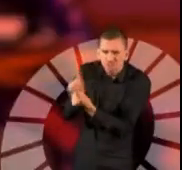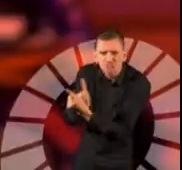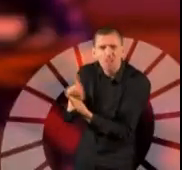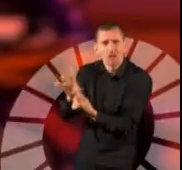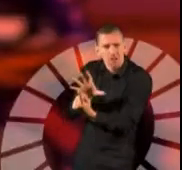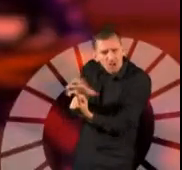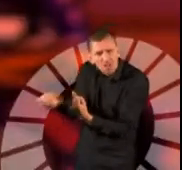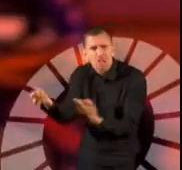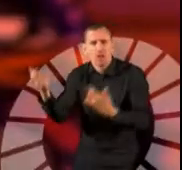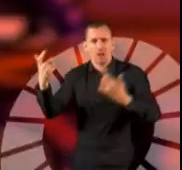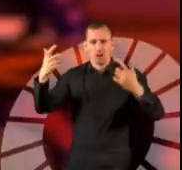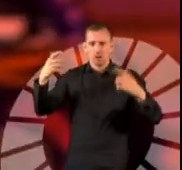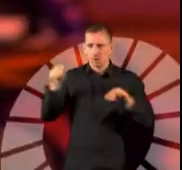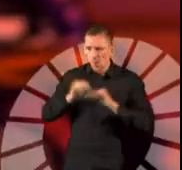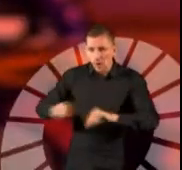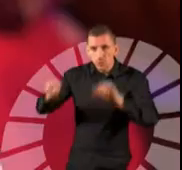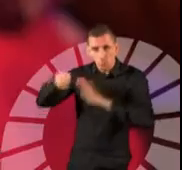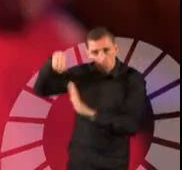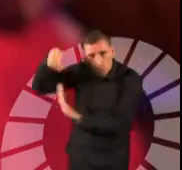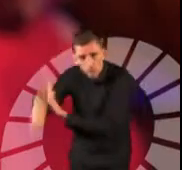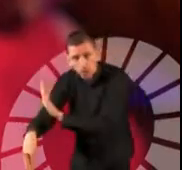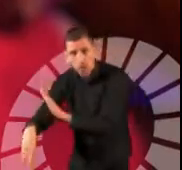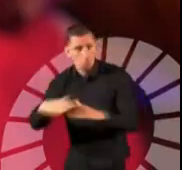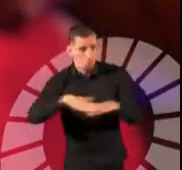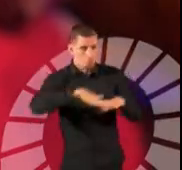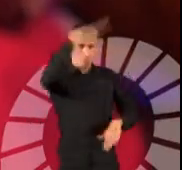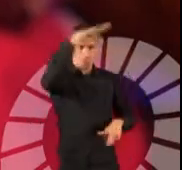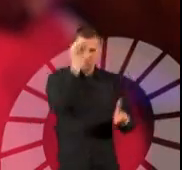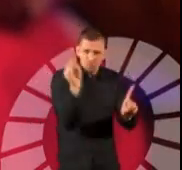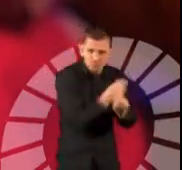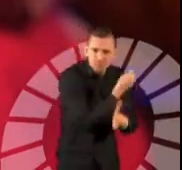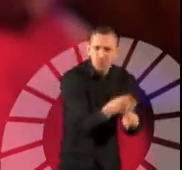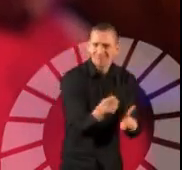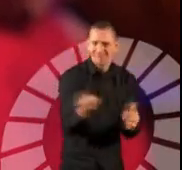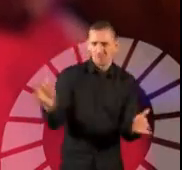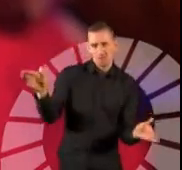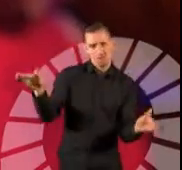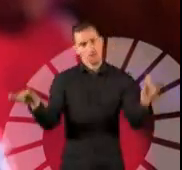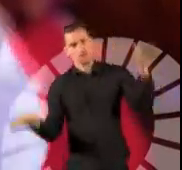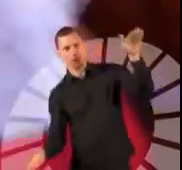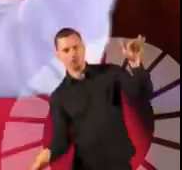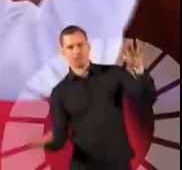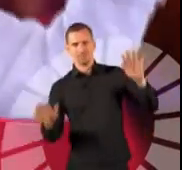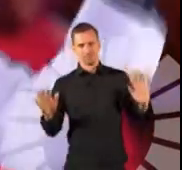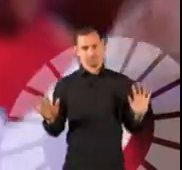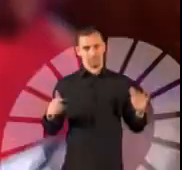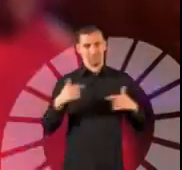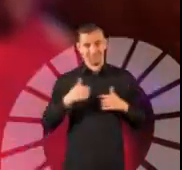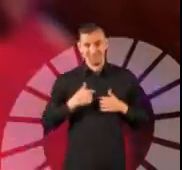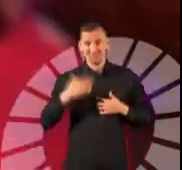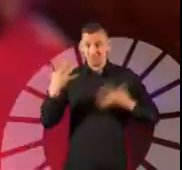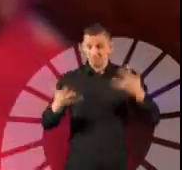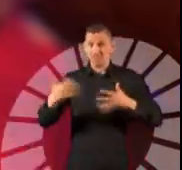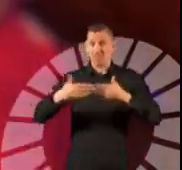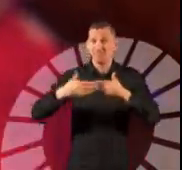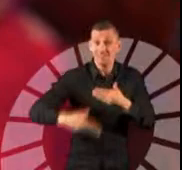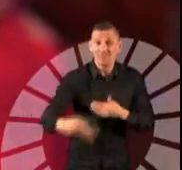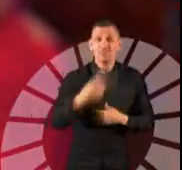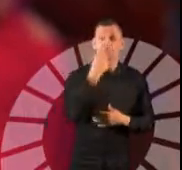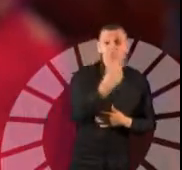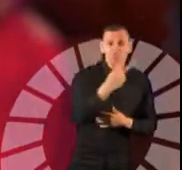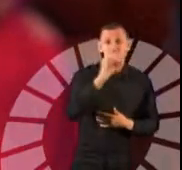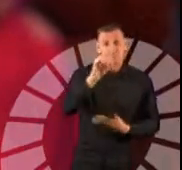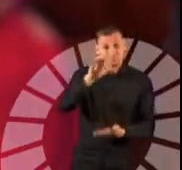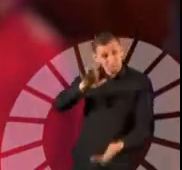more girls may never return to school as a result of the pandemic. Why does all of this matter?